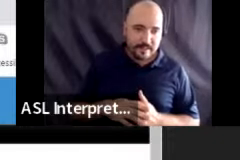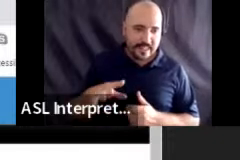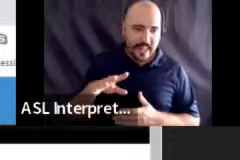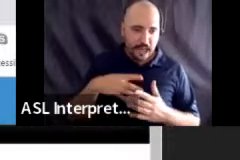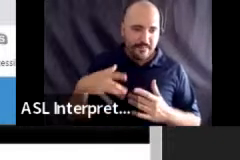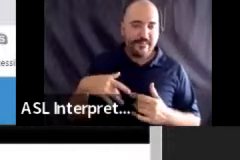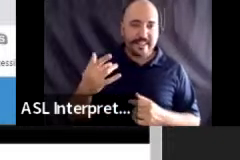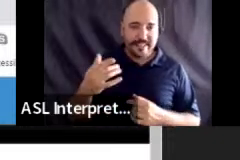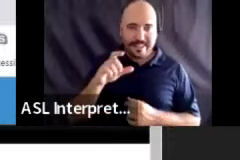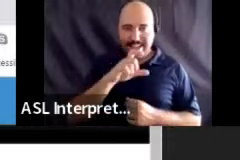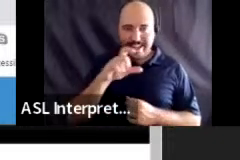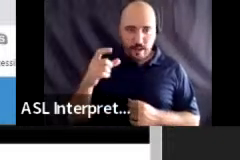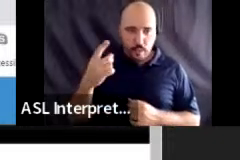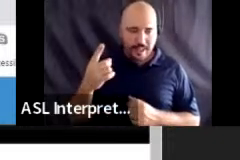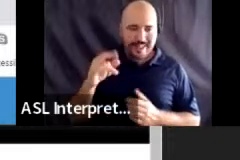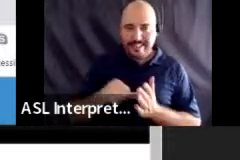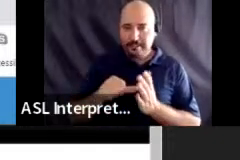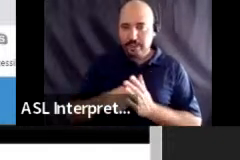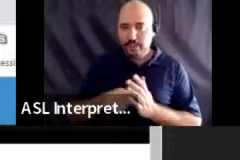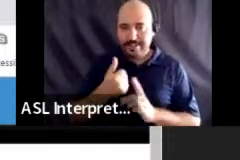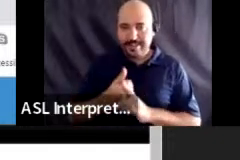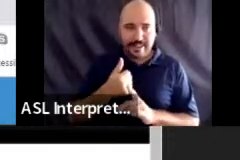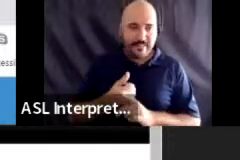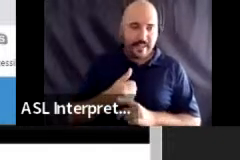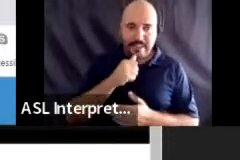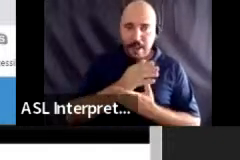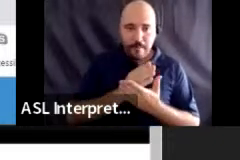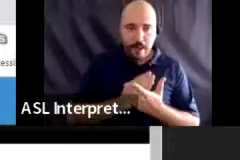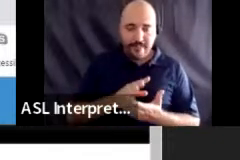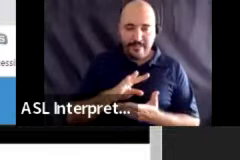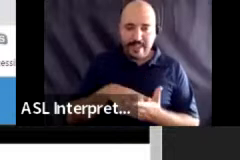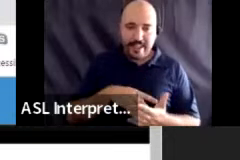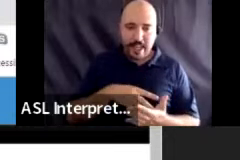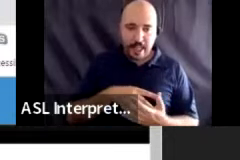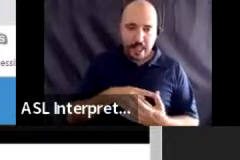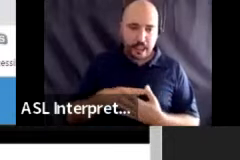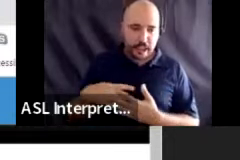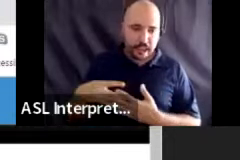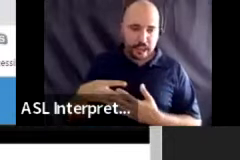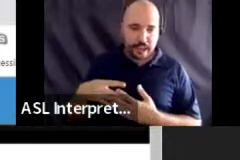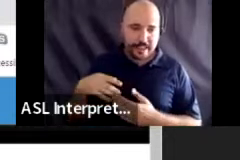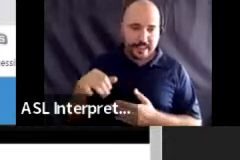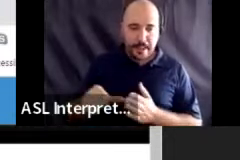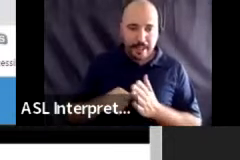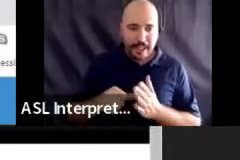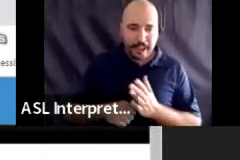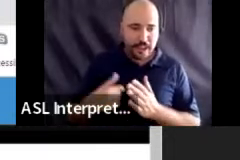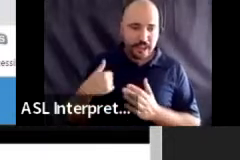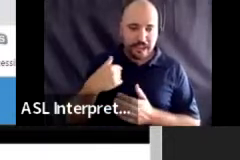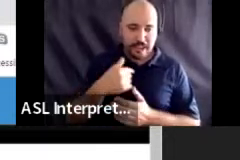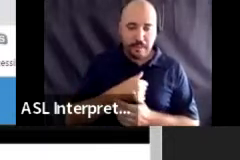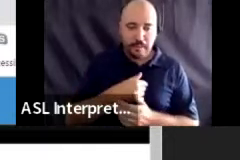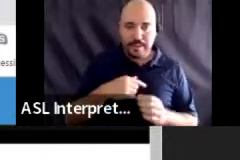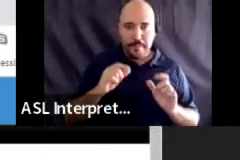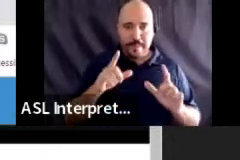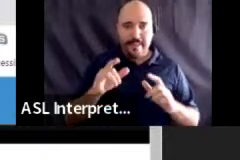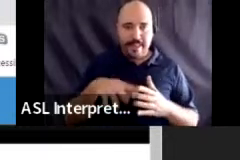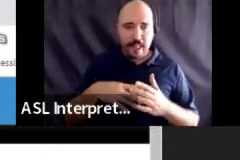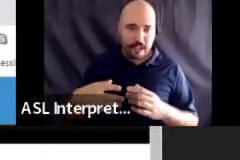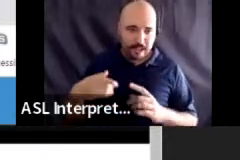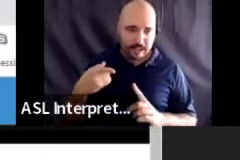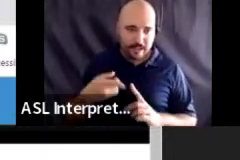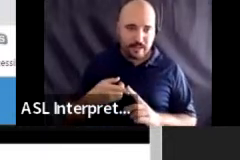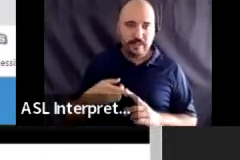Now that is the page itself. So that's not part of the calendar. That's just the page we embedded the calendar onto. The first heading